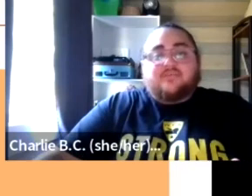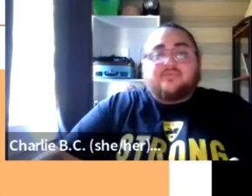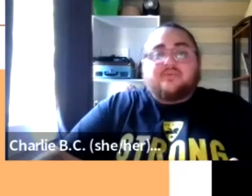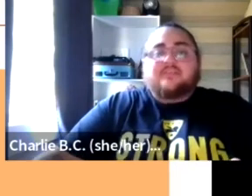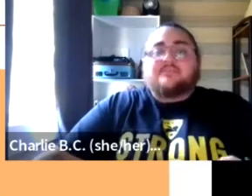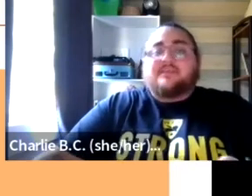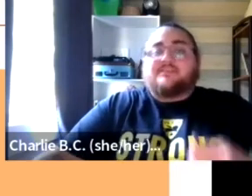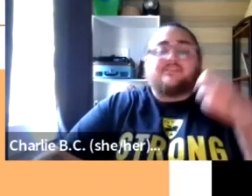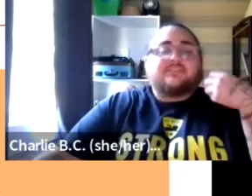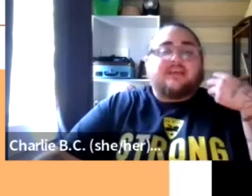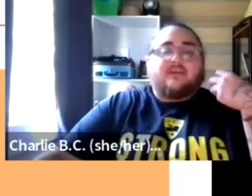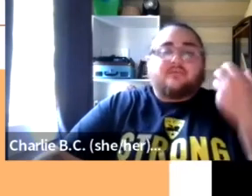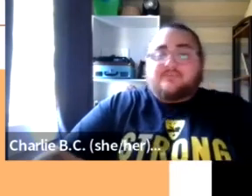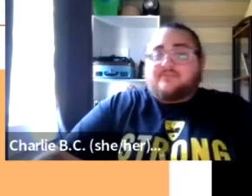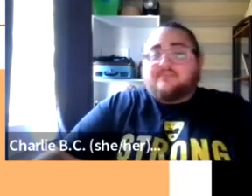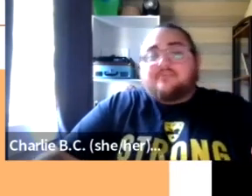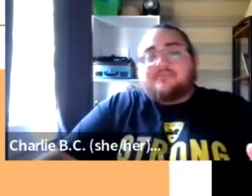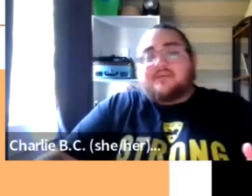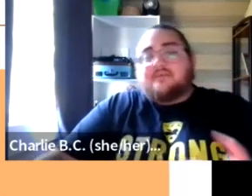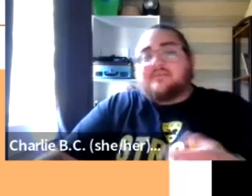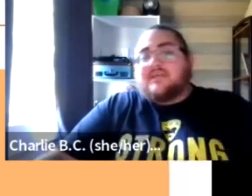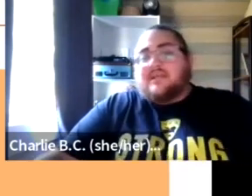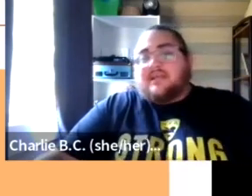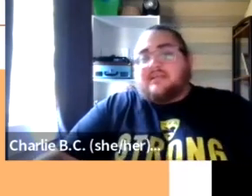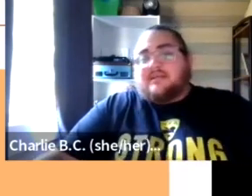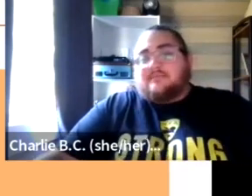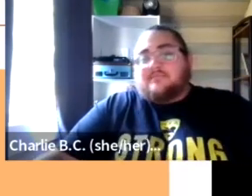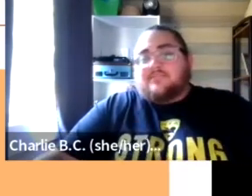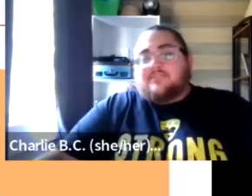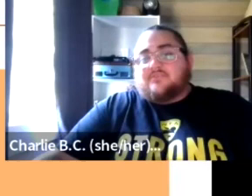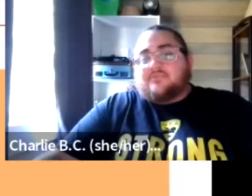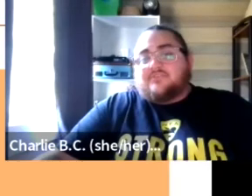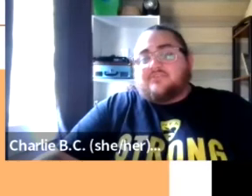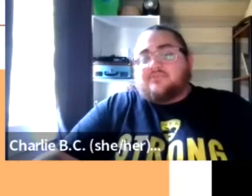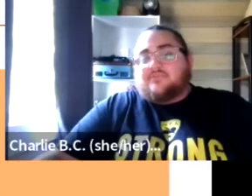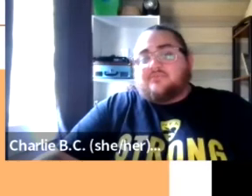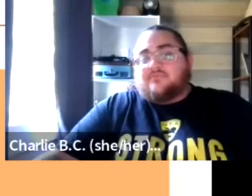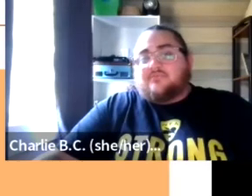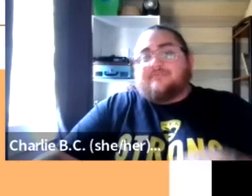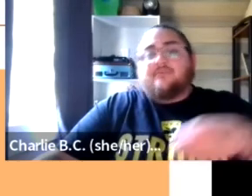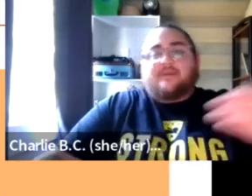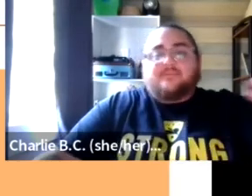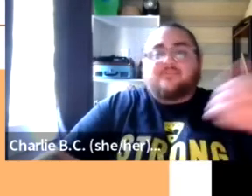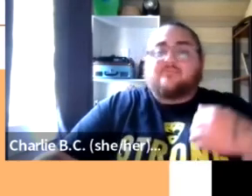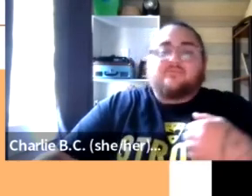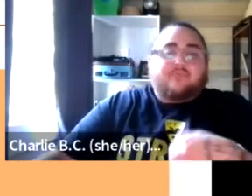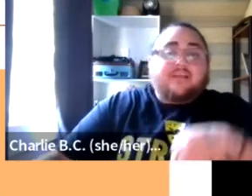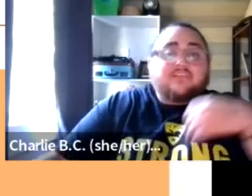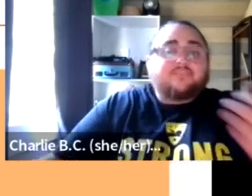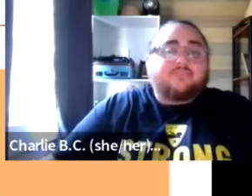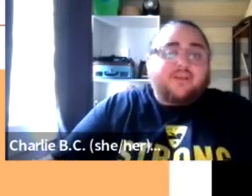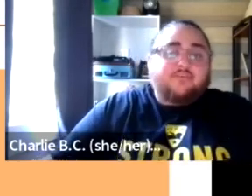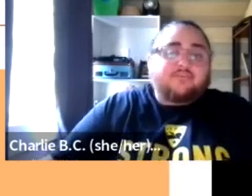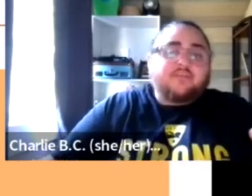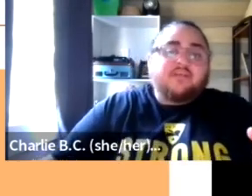hosts and the youth to make decisions that are really fitting for themselves, and just tools to refer them to